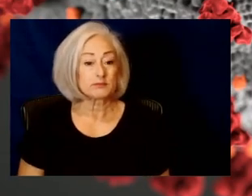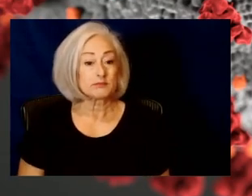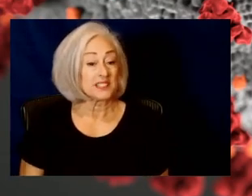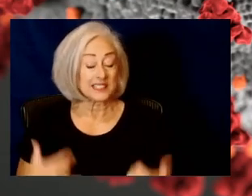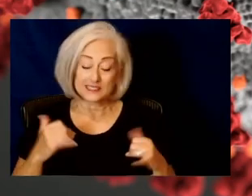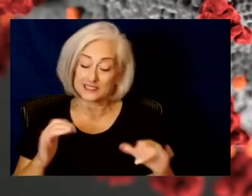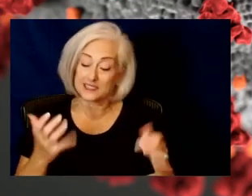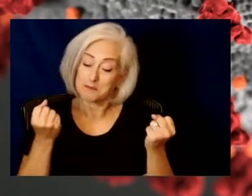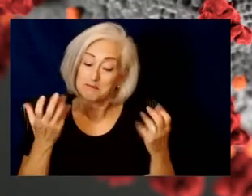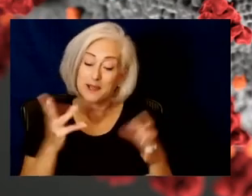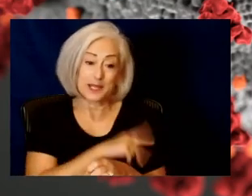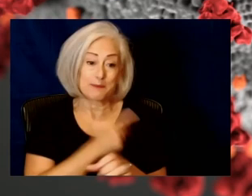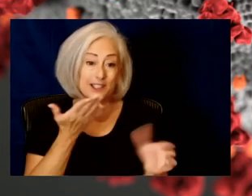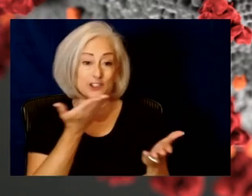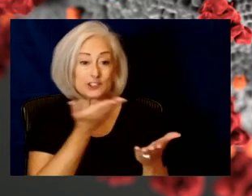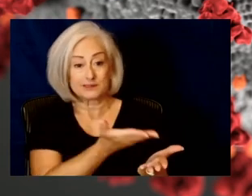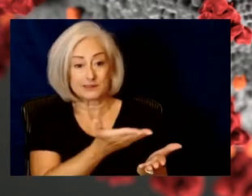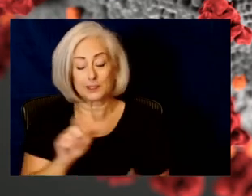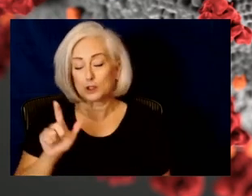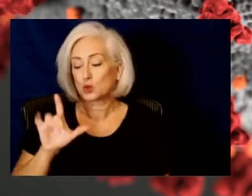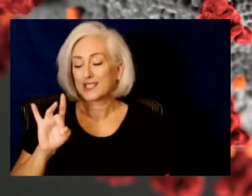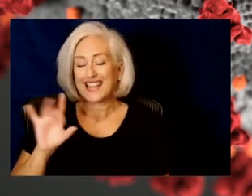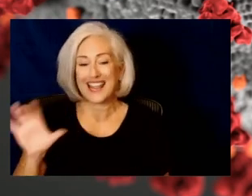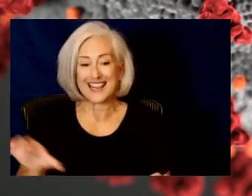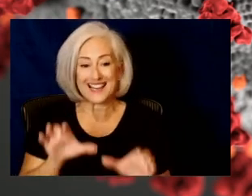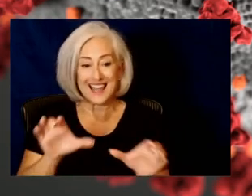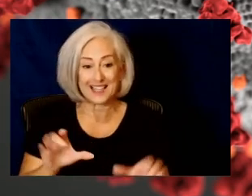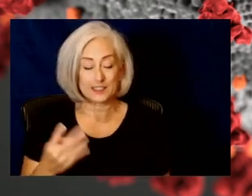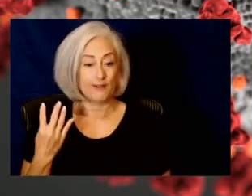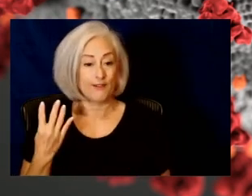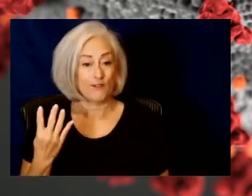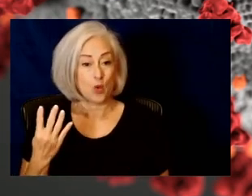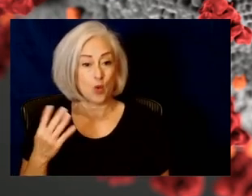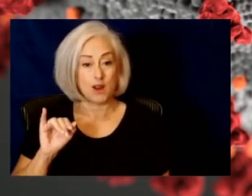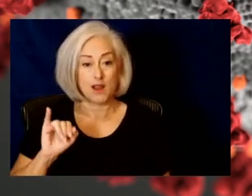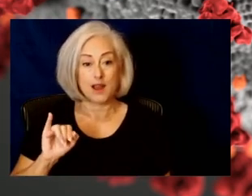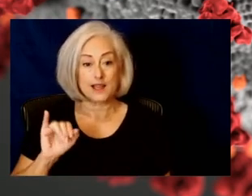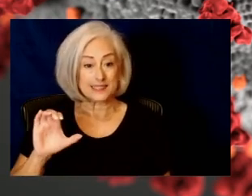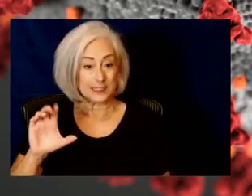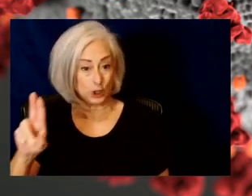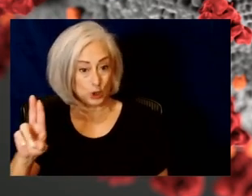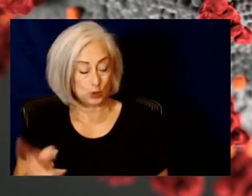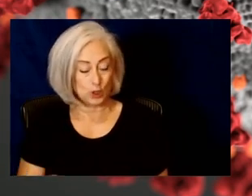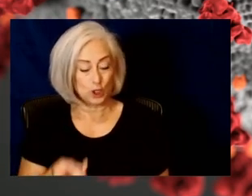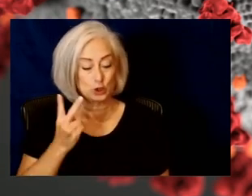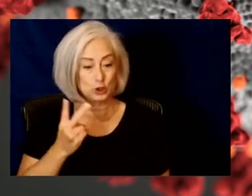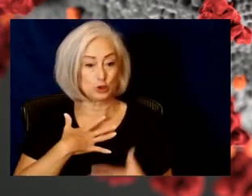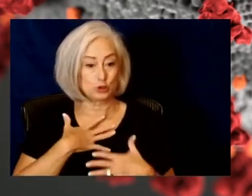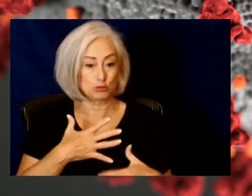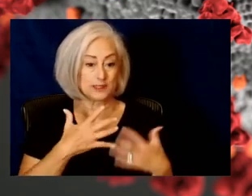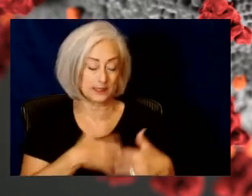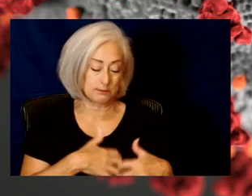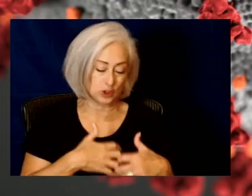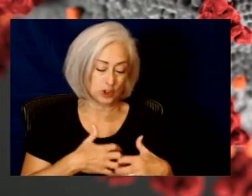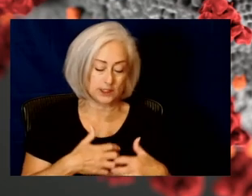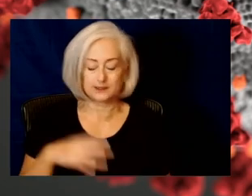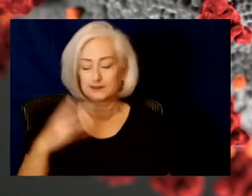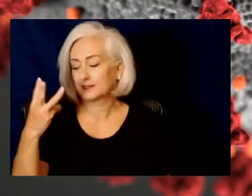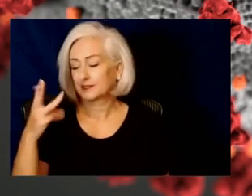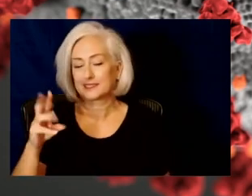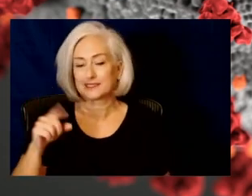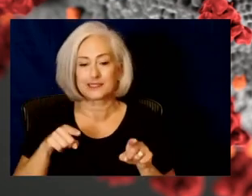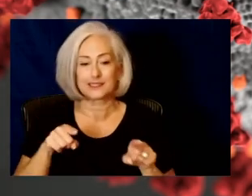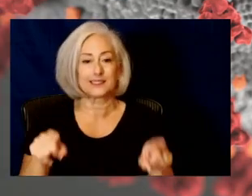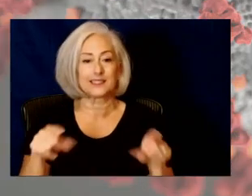the hospital, 28 active, 4 in the ICU, 2 of those on the ventilator, still 16 in that recovery period, Steve, but again, probably down about